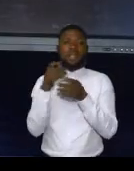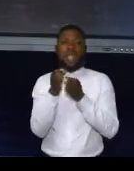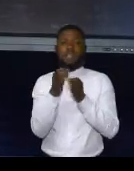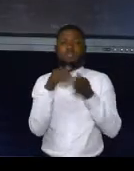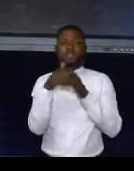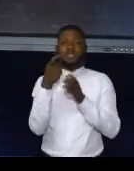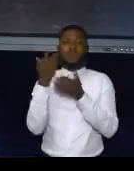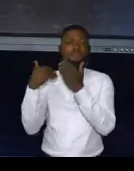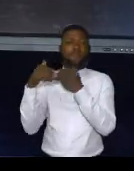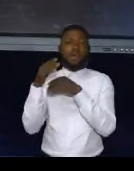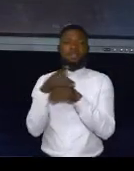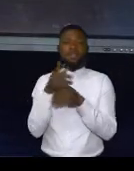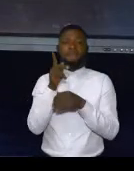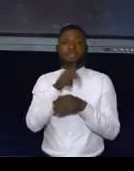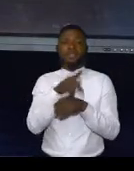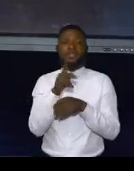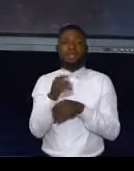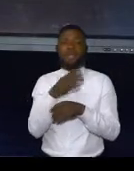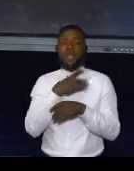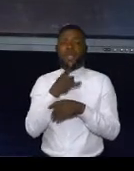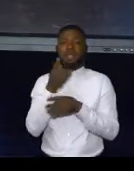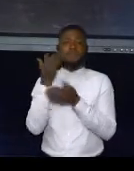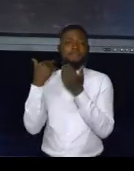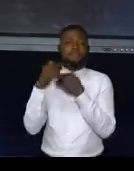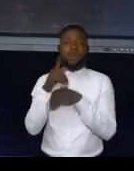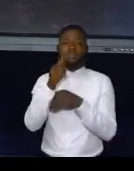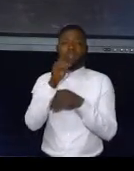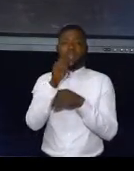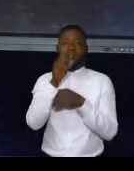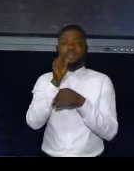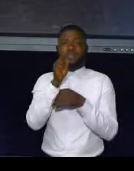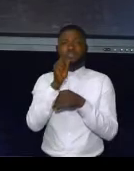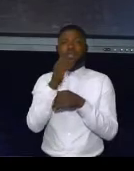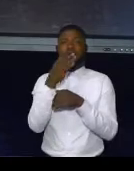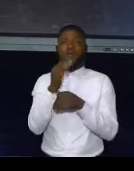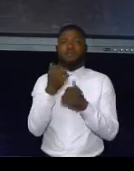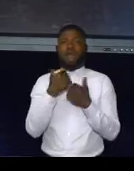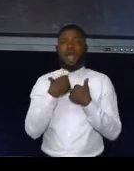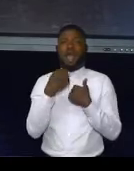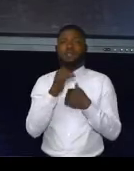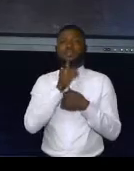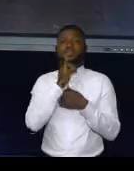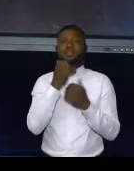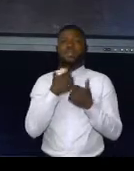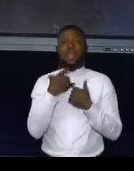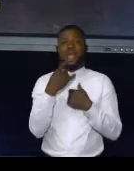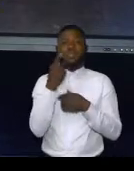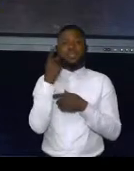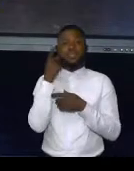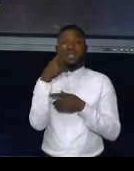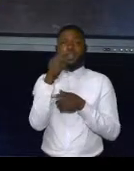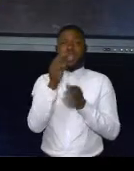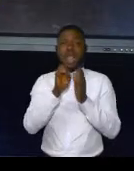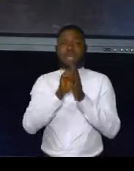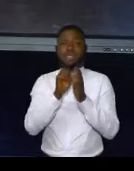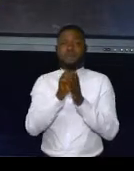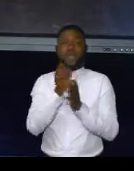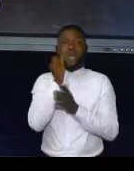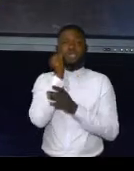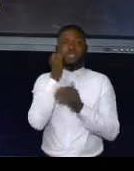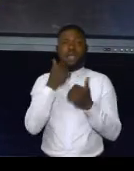past, expressed in the past participle. And the past tense of has is had. Look at this